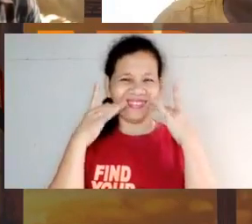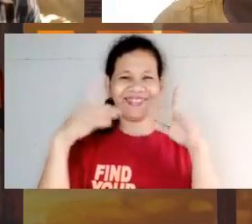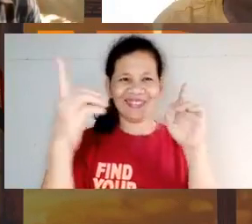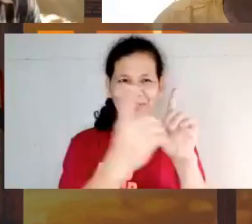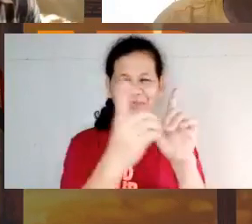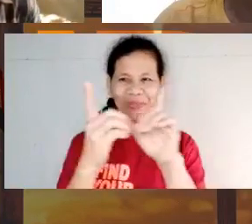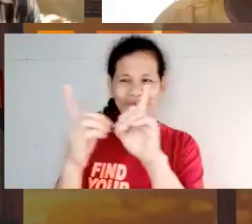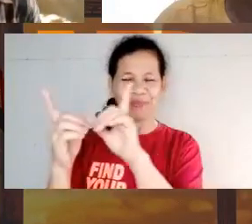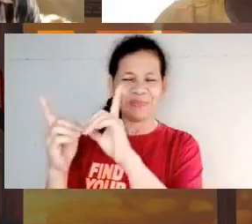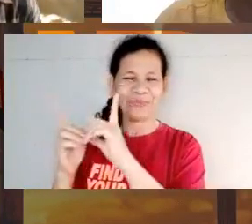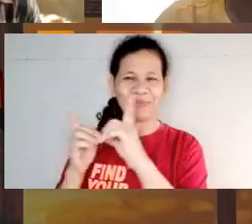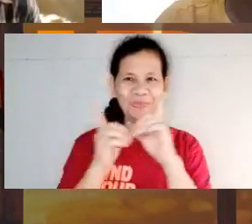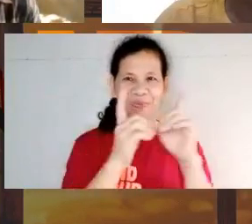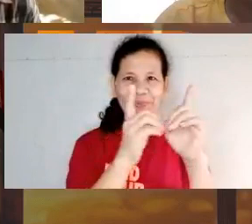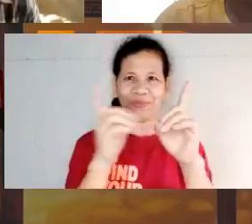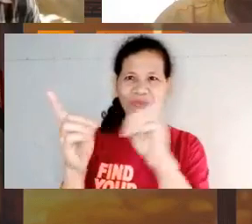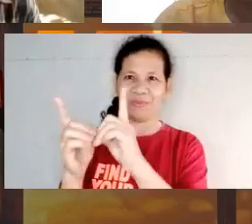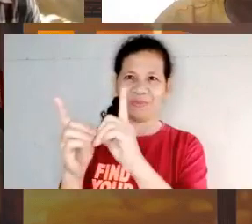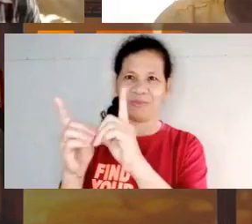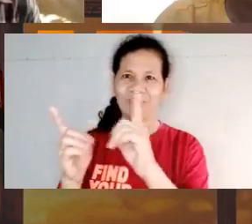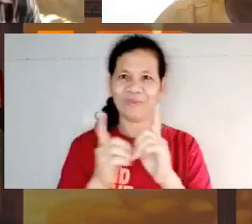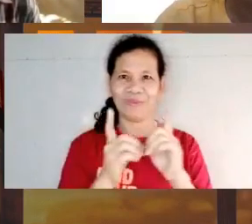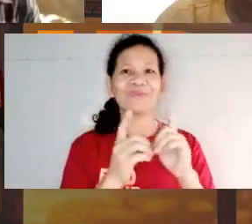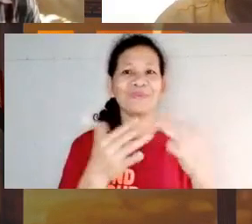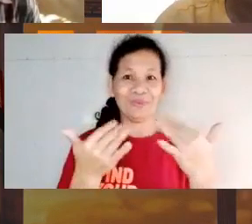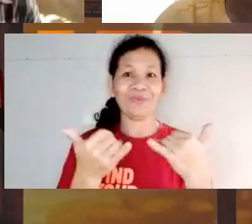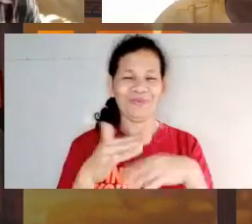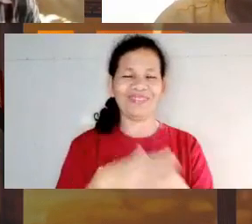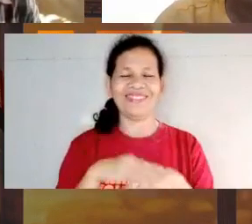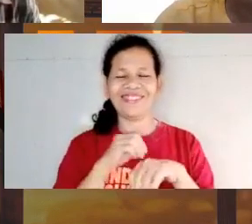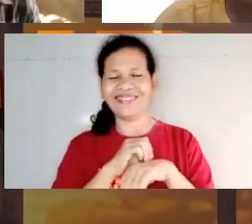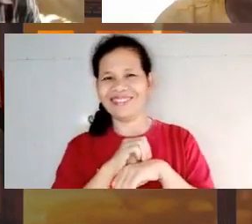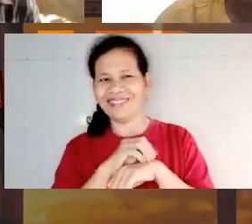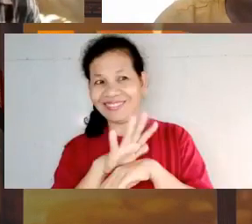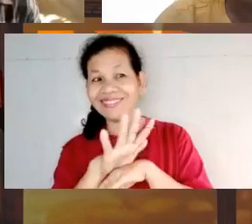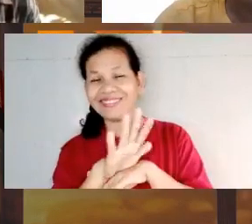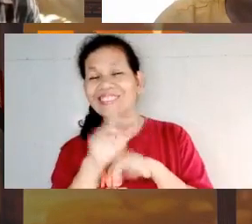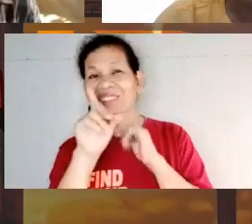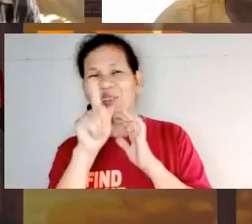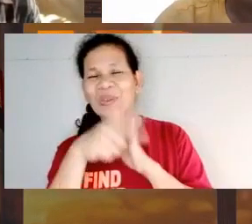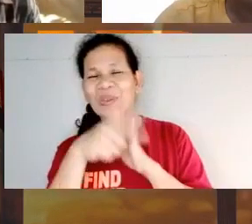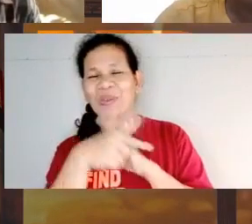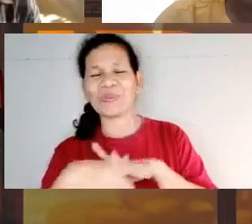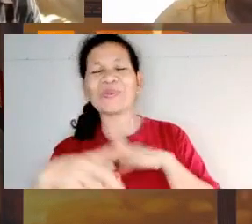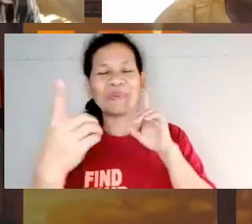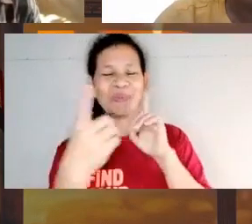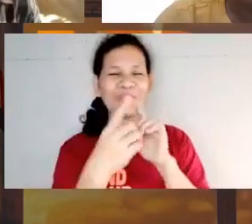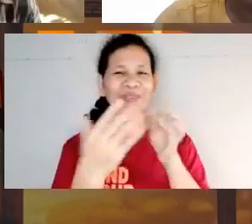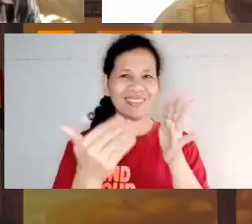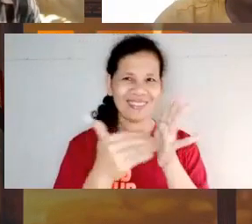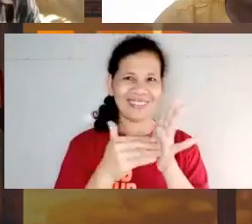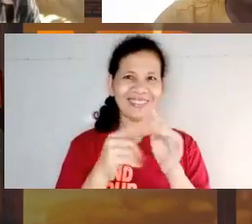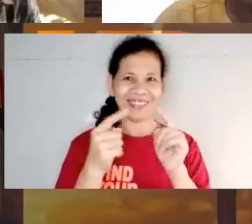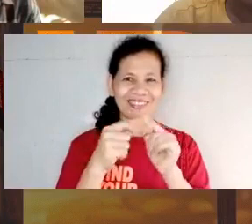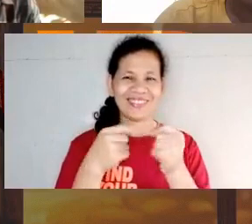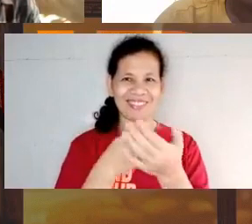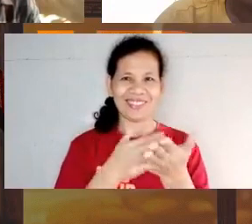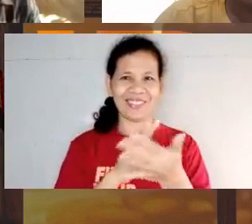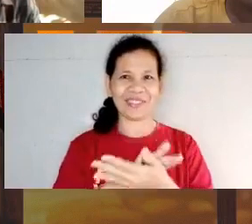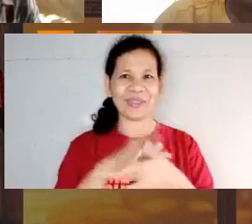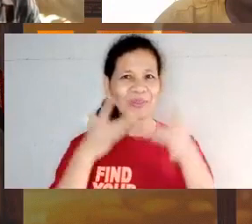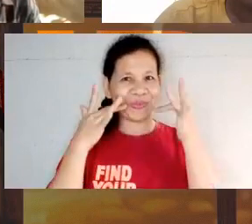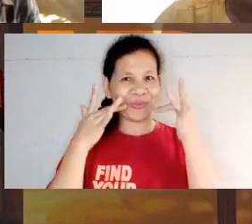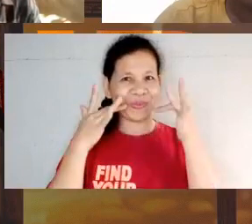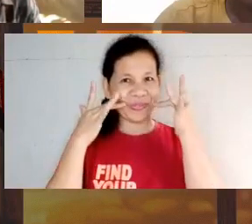And it is irresistible. You can smile, they will smile back at you. Yun ang ating titingnan. Or they